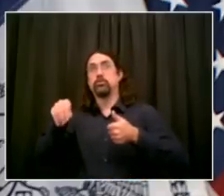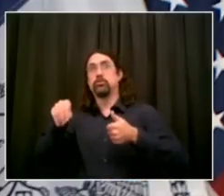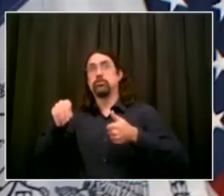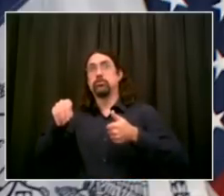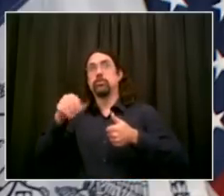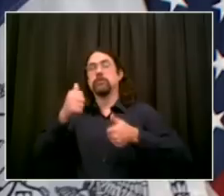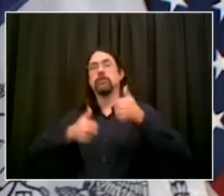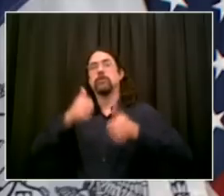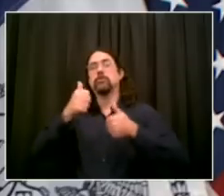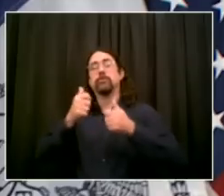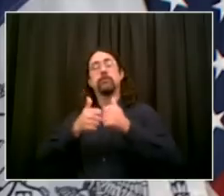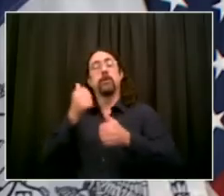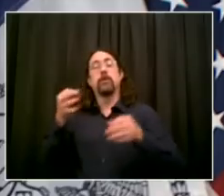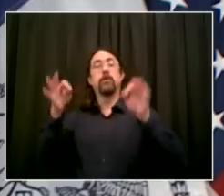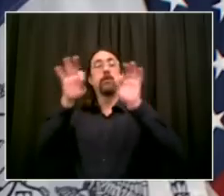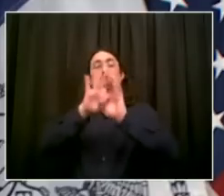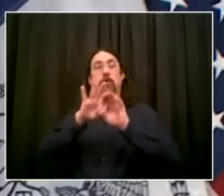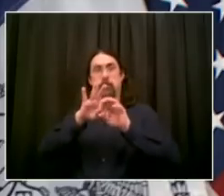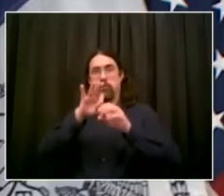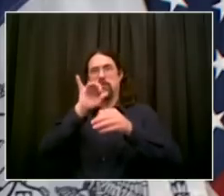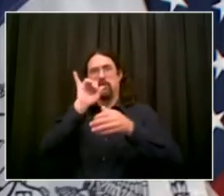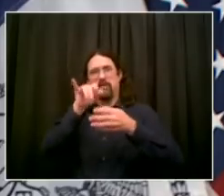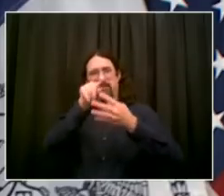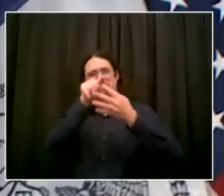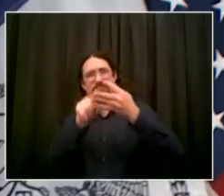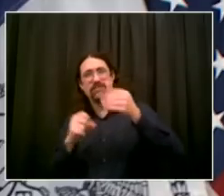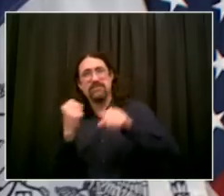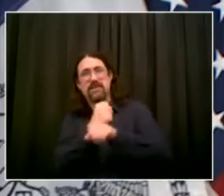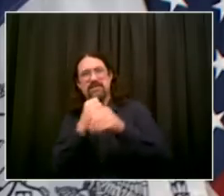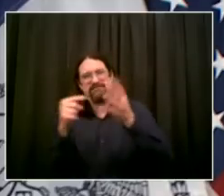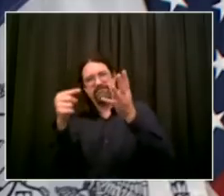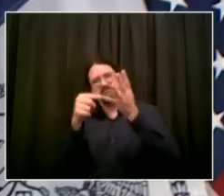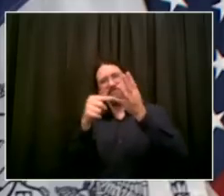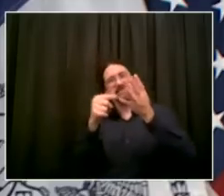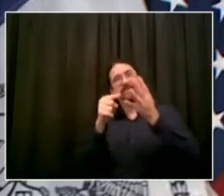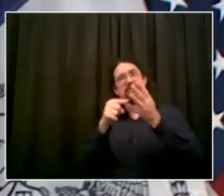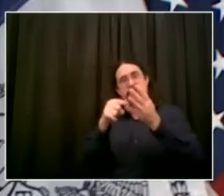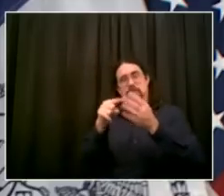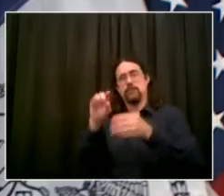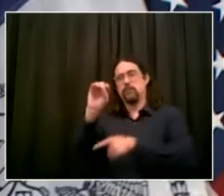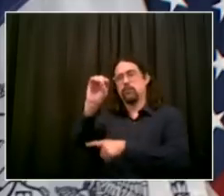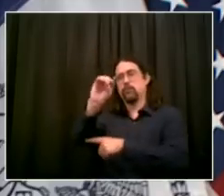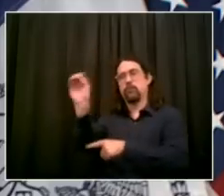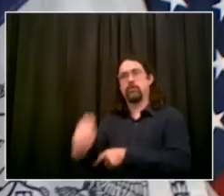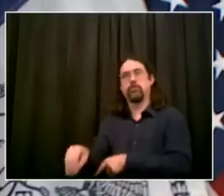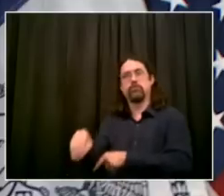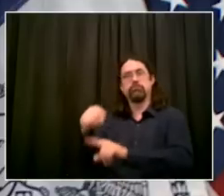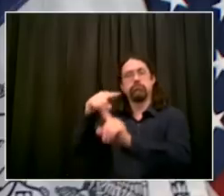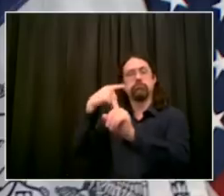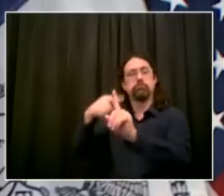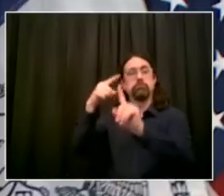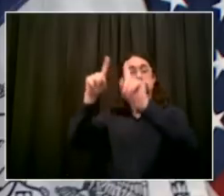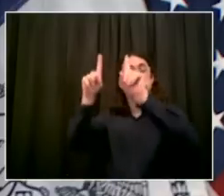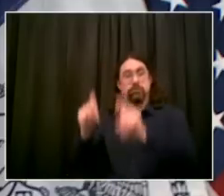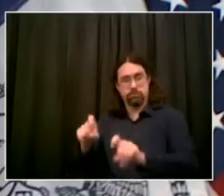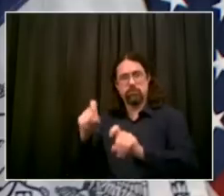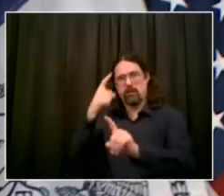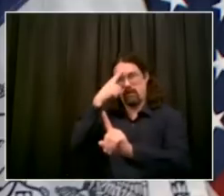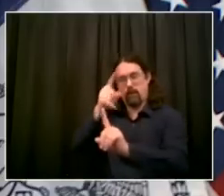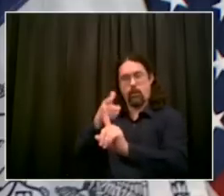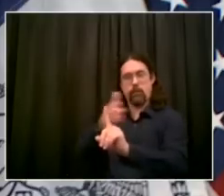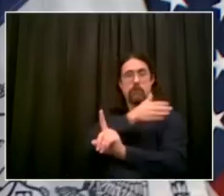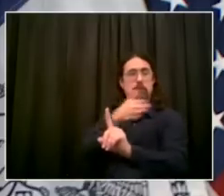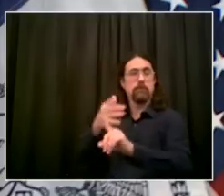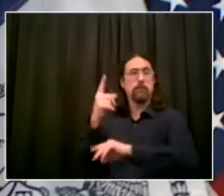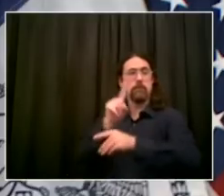considered, an outstandingly low percentage. So overall, I think we are very clear about